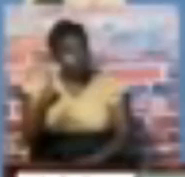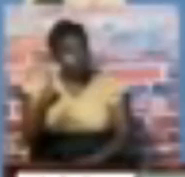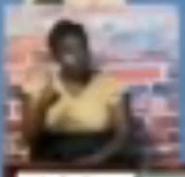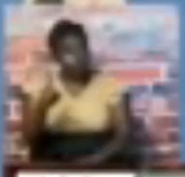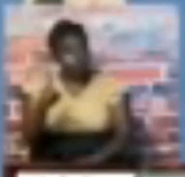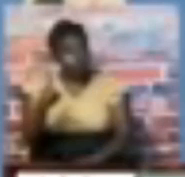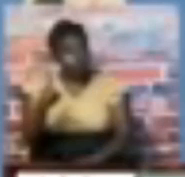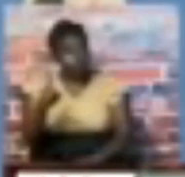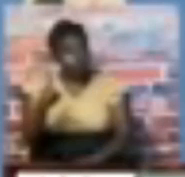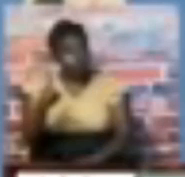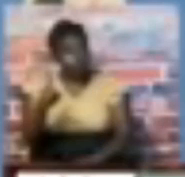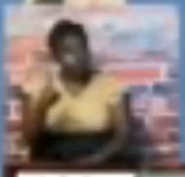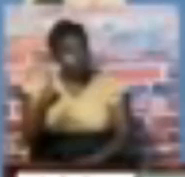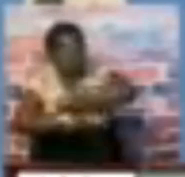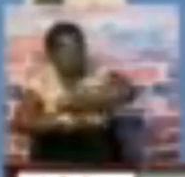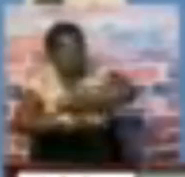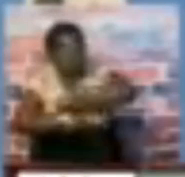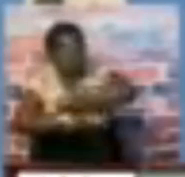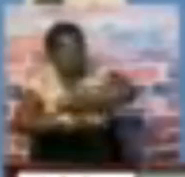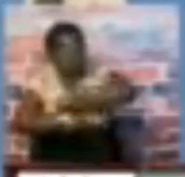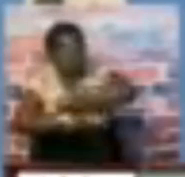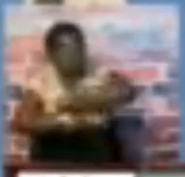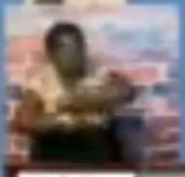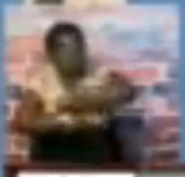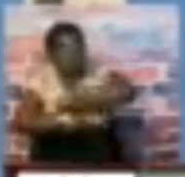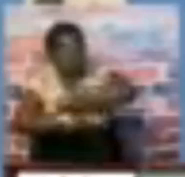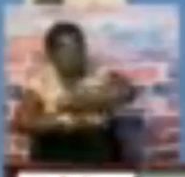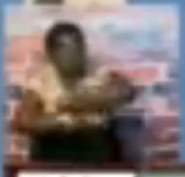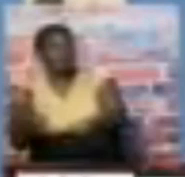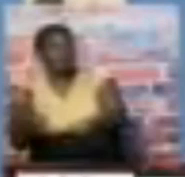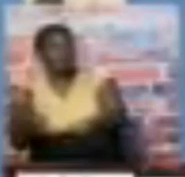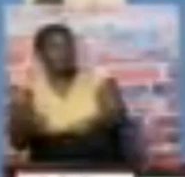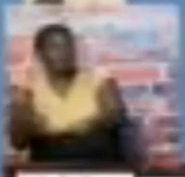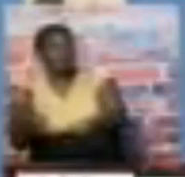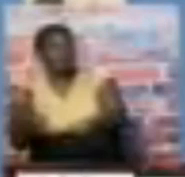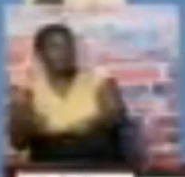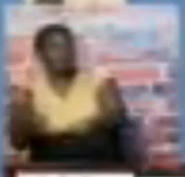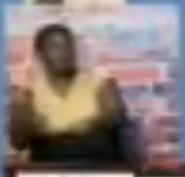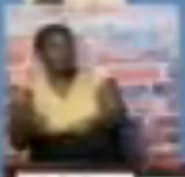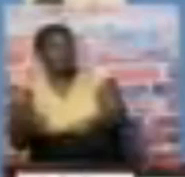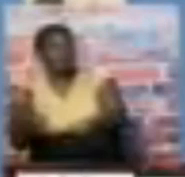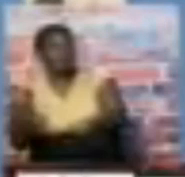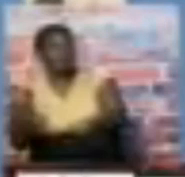the hotels, and so on. Now, for the public transport,